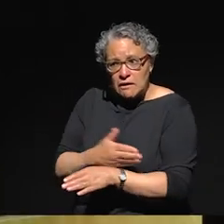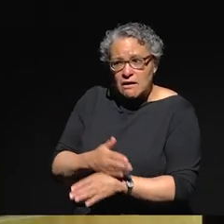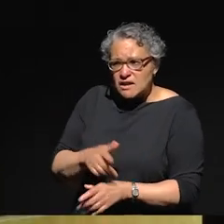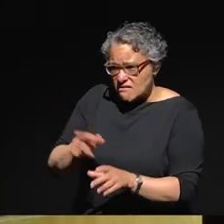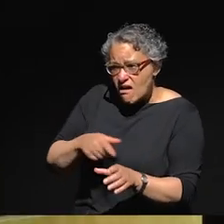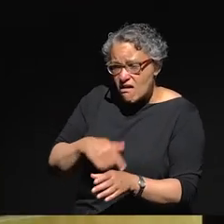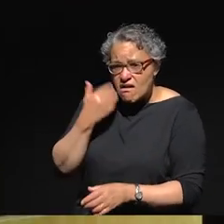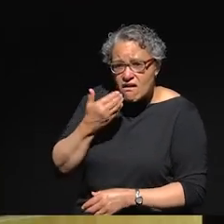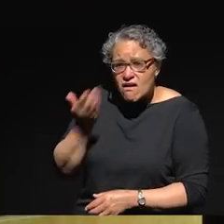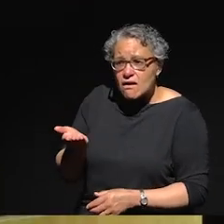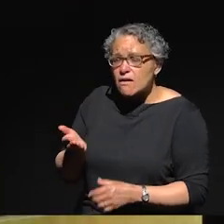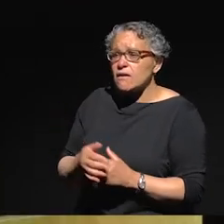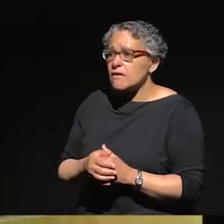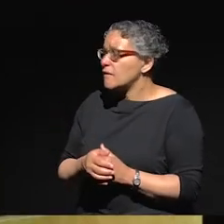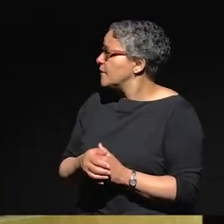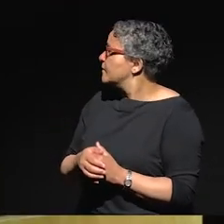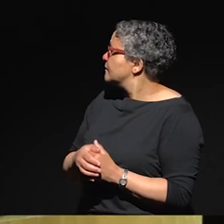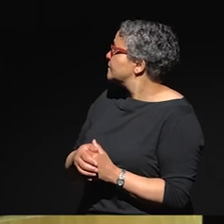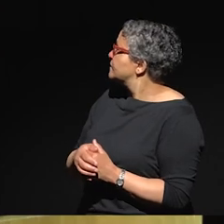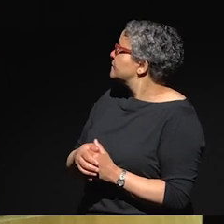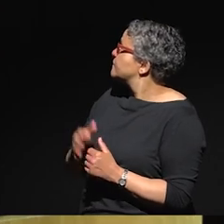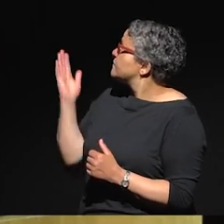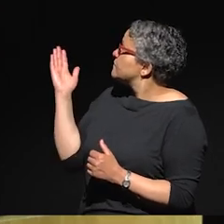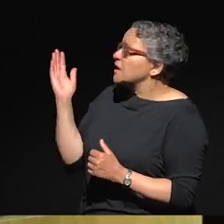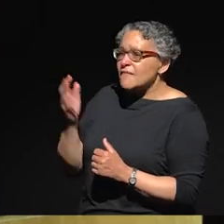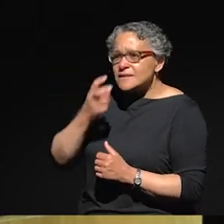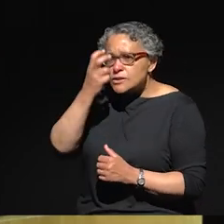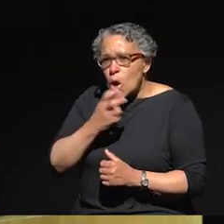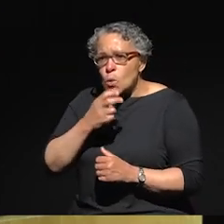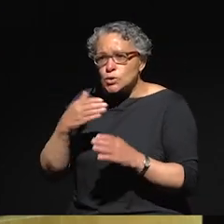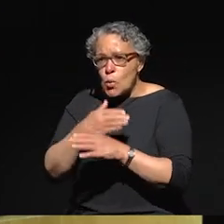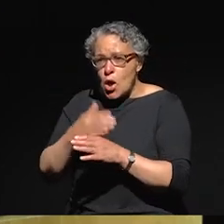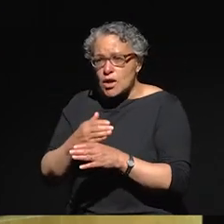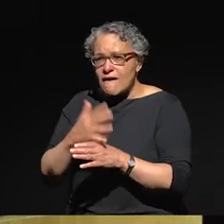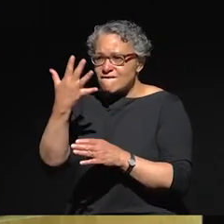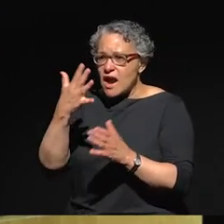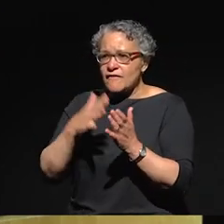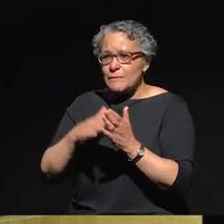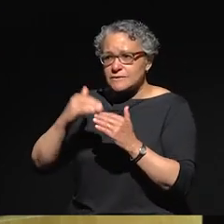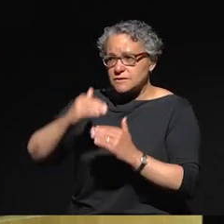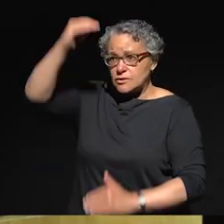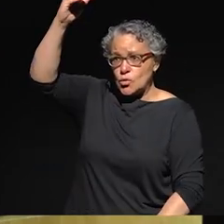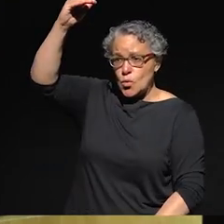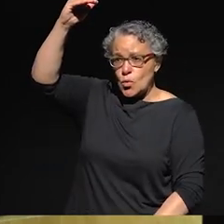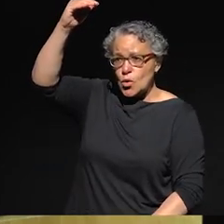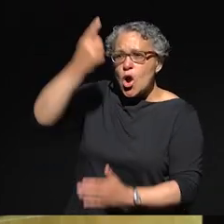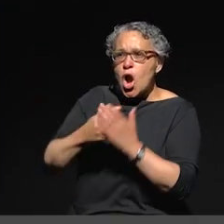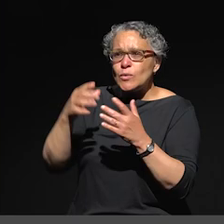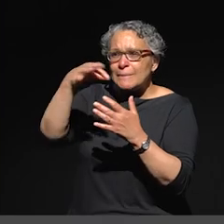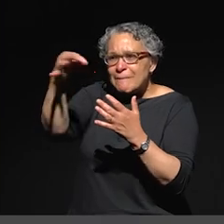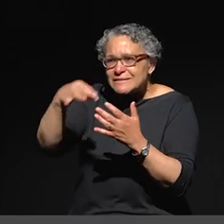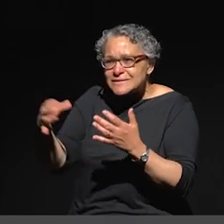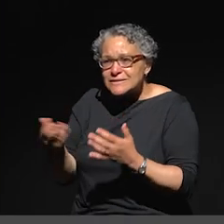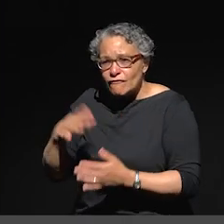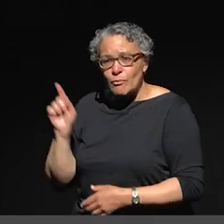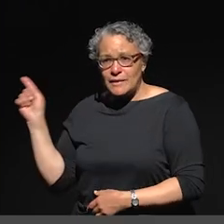for an altarpiece that only survives in fragments. 5 meters tall, one of the biggest he ever painted, and